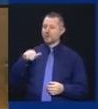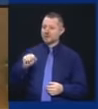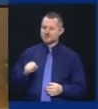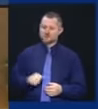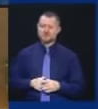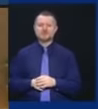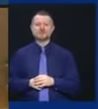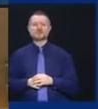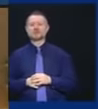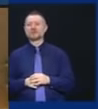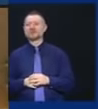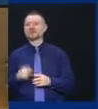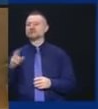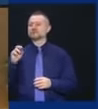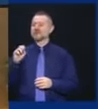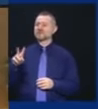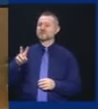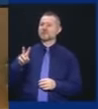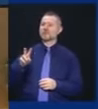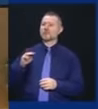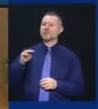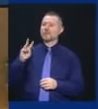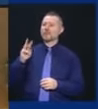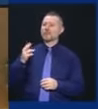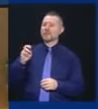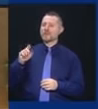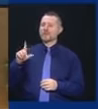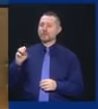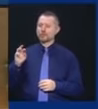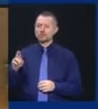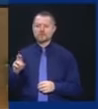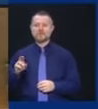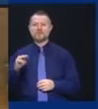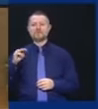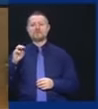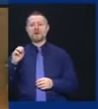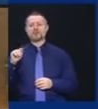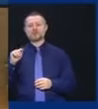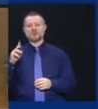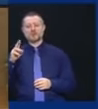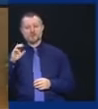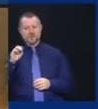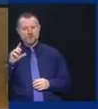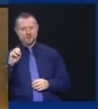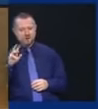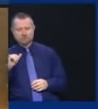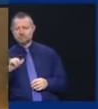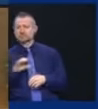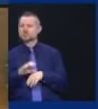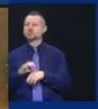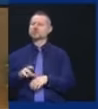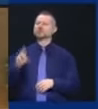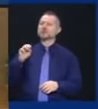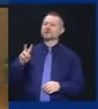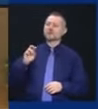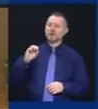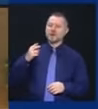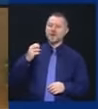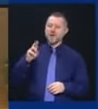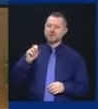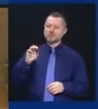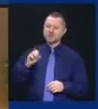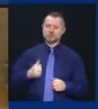Church. Reverend Jeffrey Wheeler, Mount Calvary CME Church. Reverend Vernon House, New Life